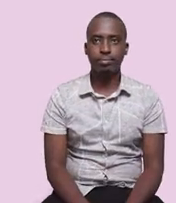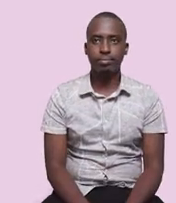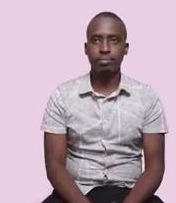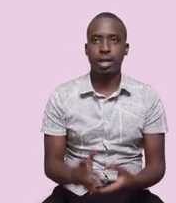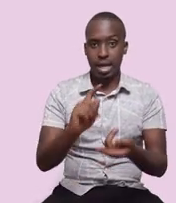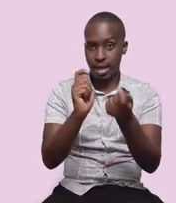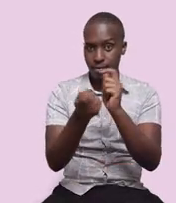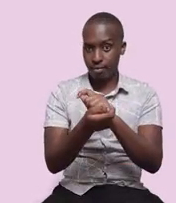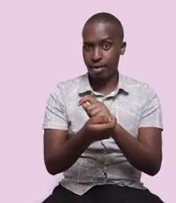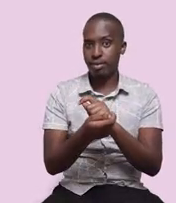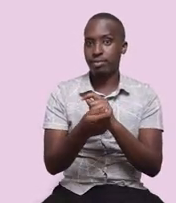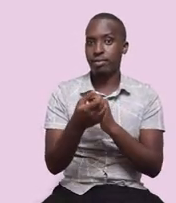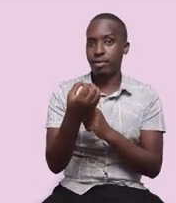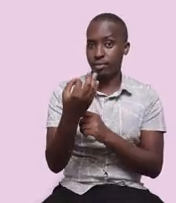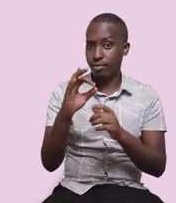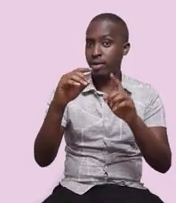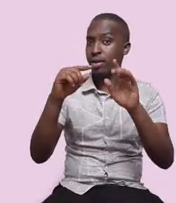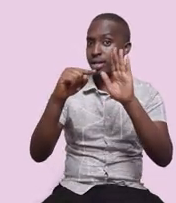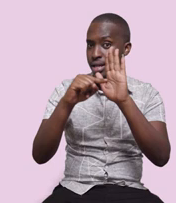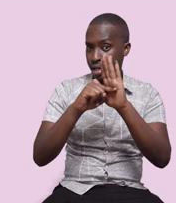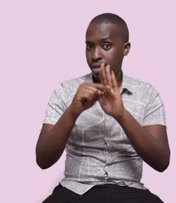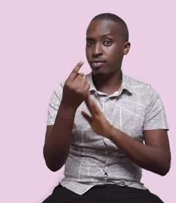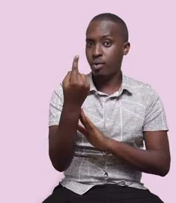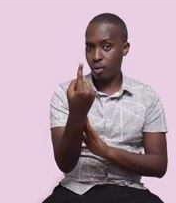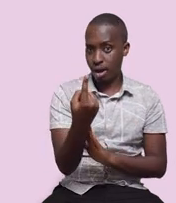The inverse of negative 1